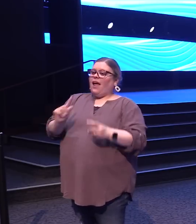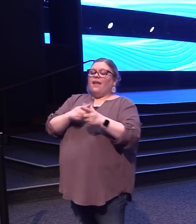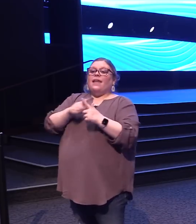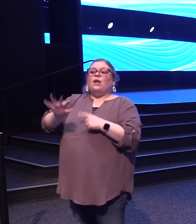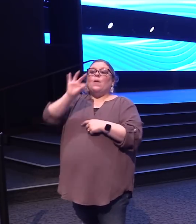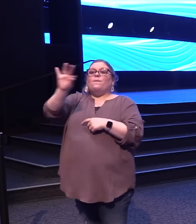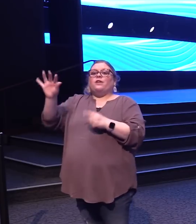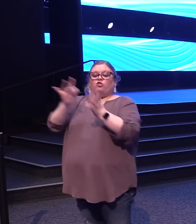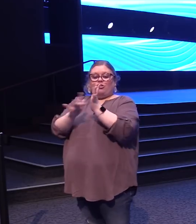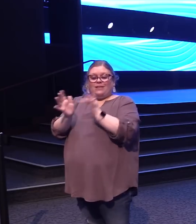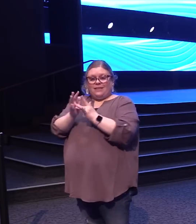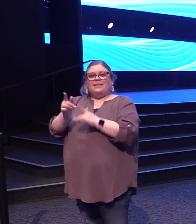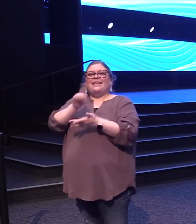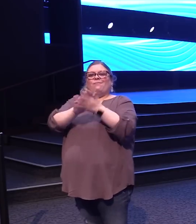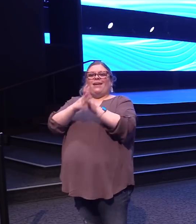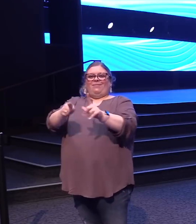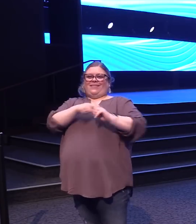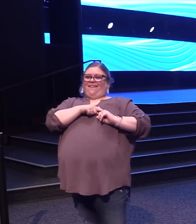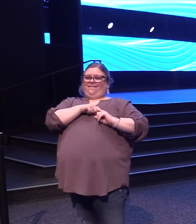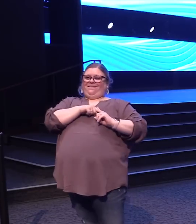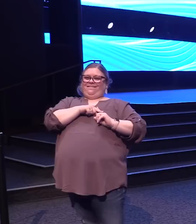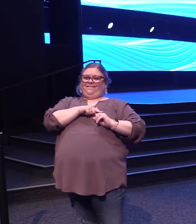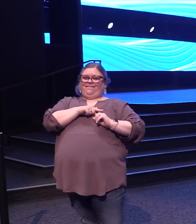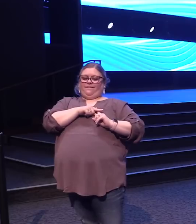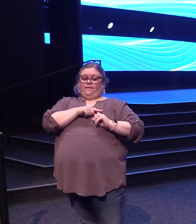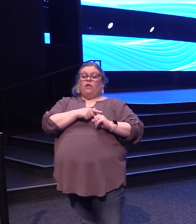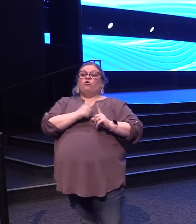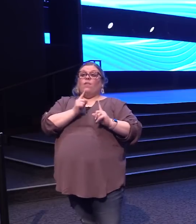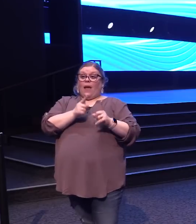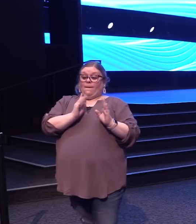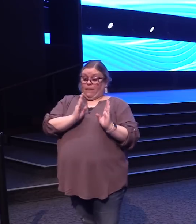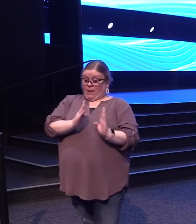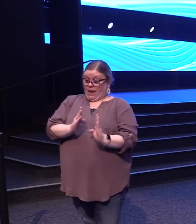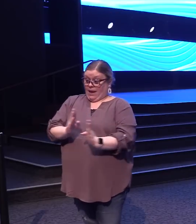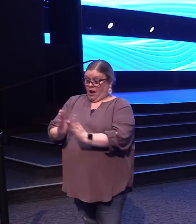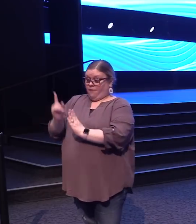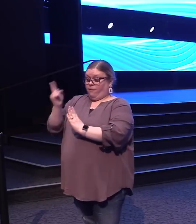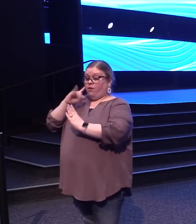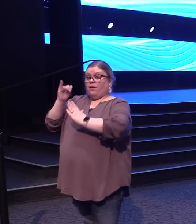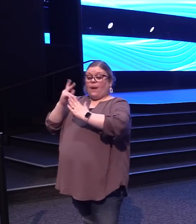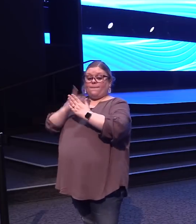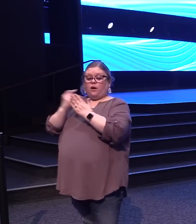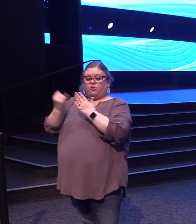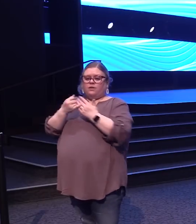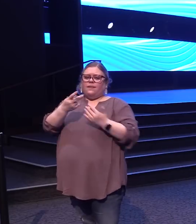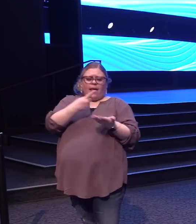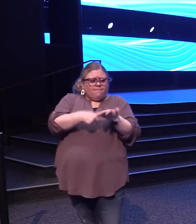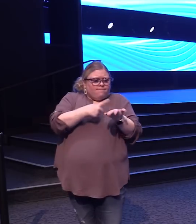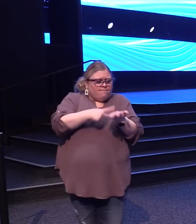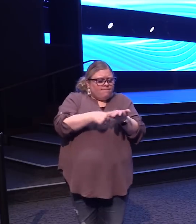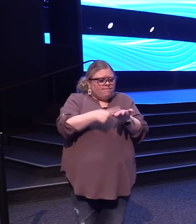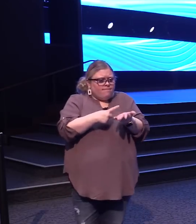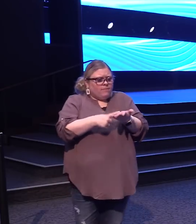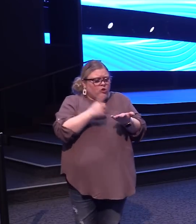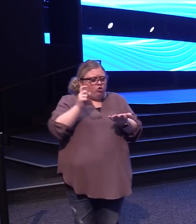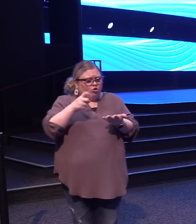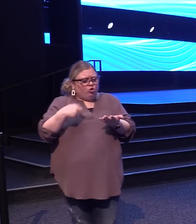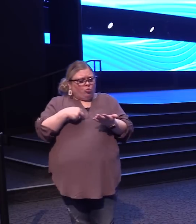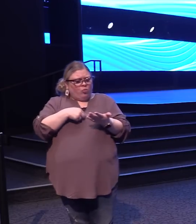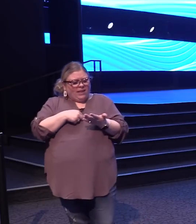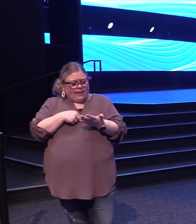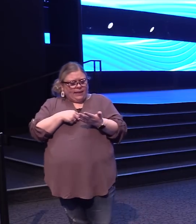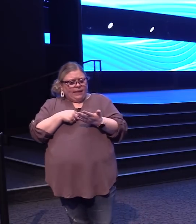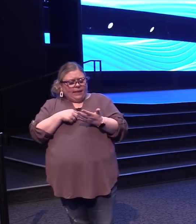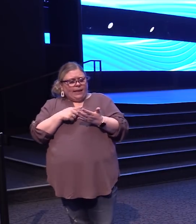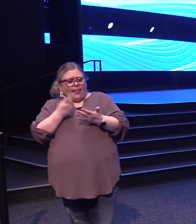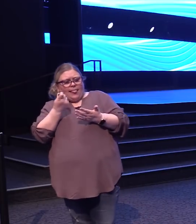them and get them saved. And in preparation for this project, they talked amongst themselves and said, should we keep it